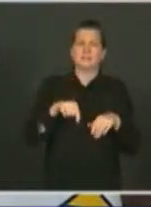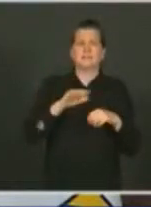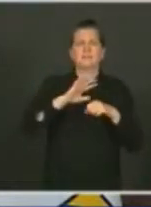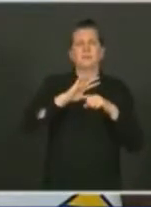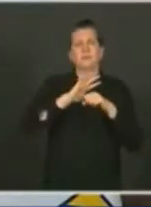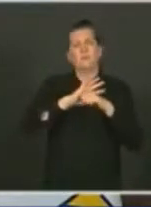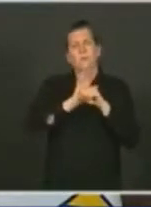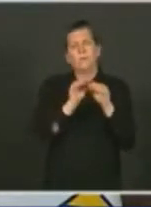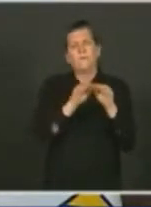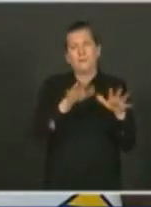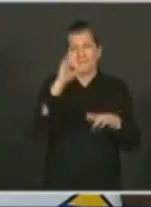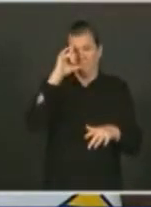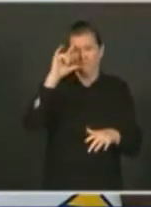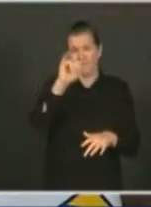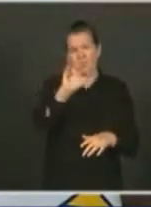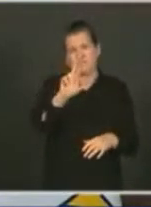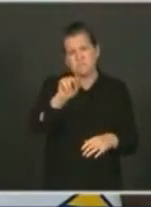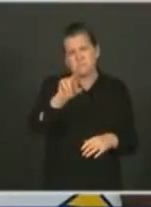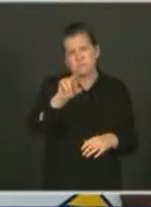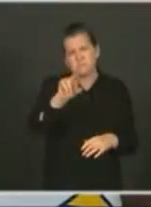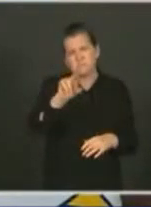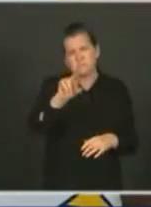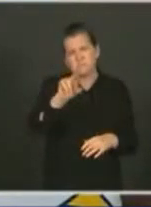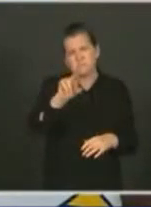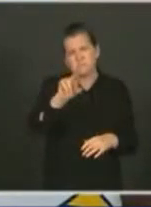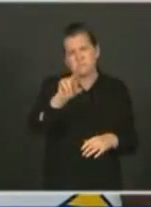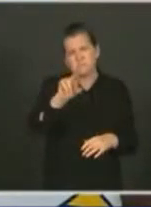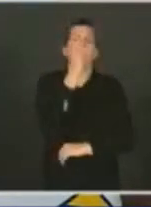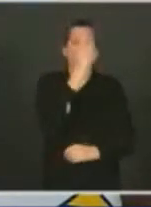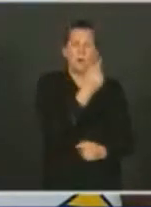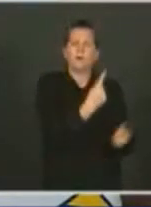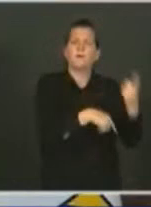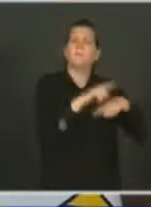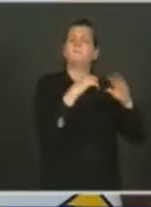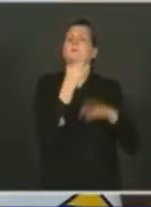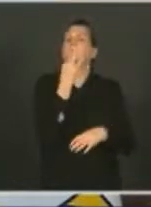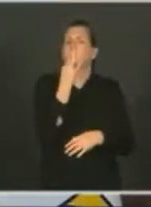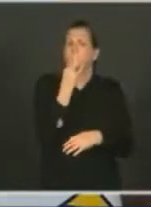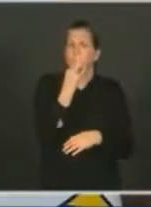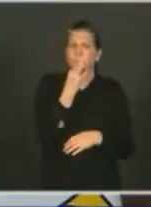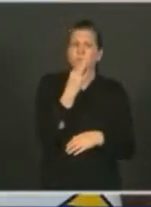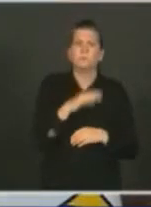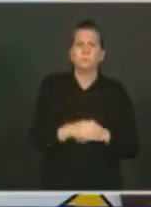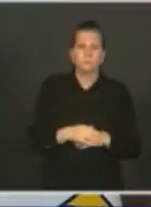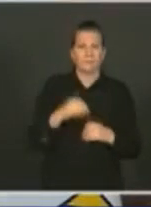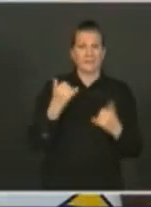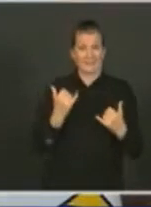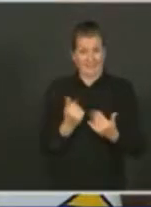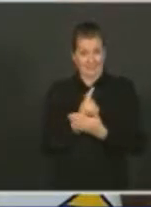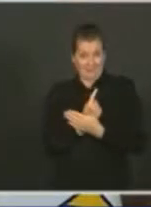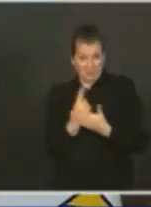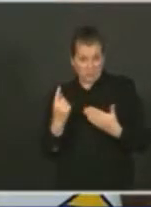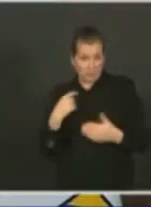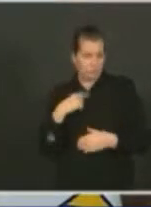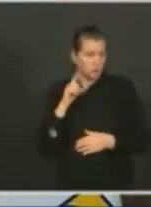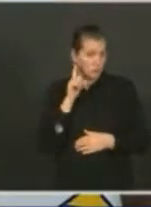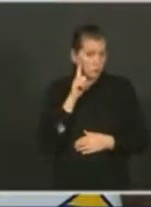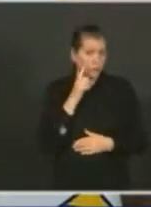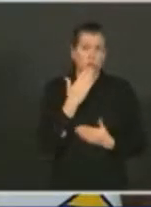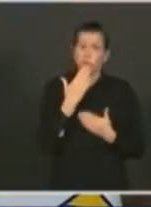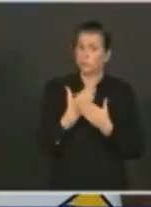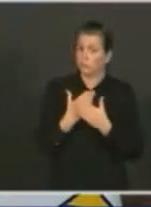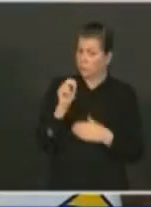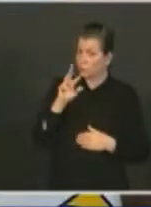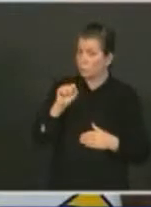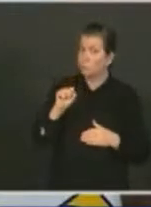that a vaccine will come and hope is around the corner. And this week we had a huge boost with the news of